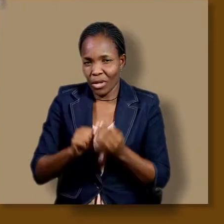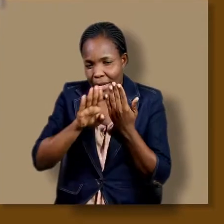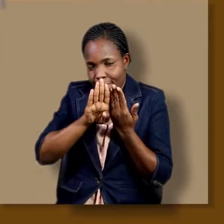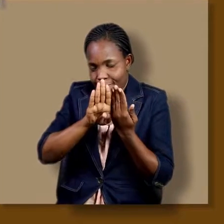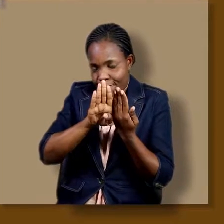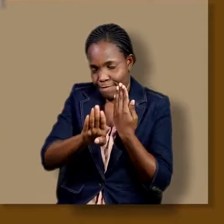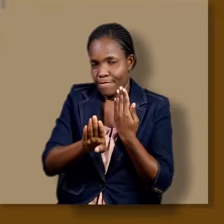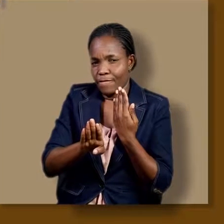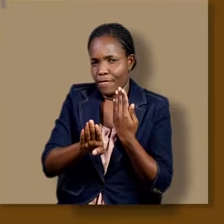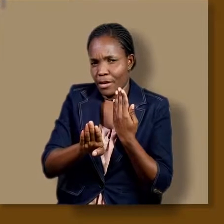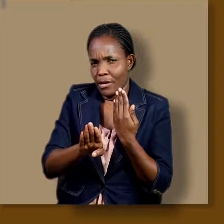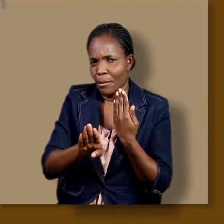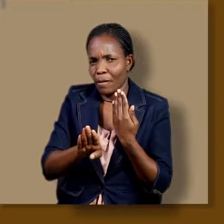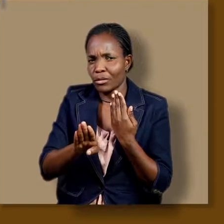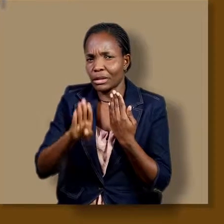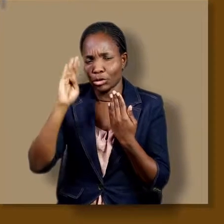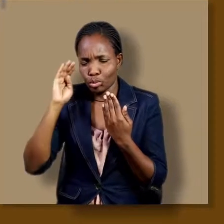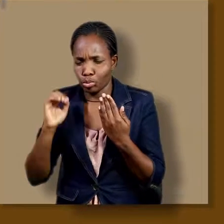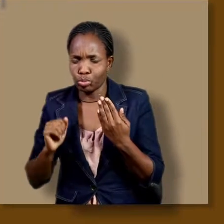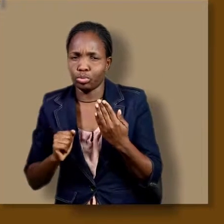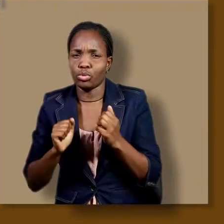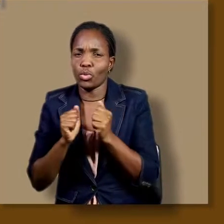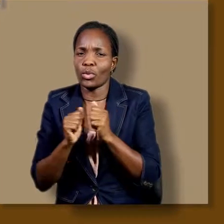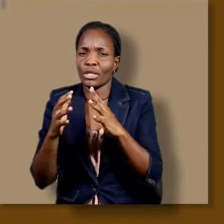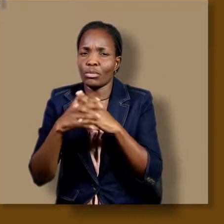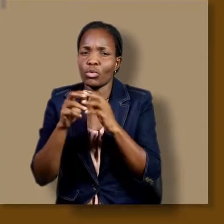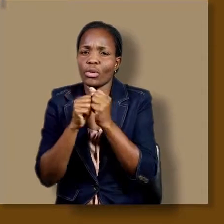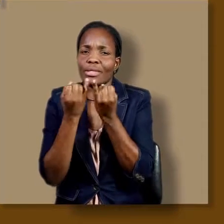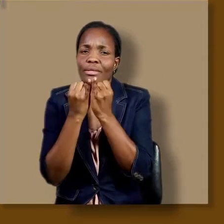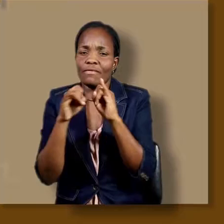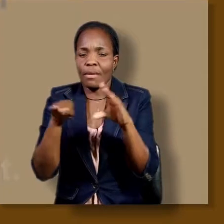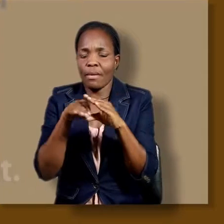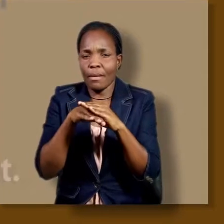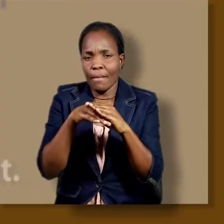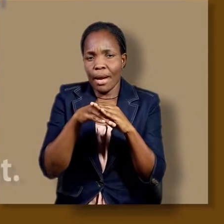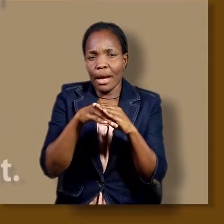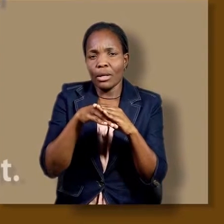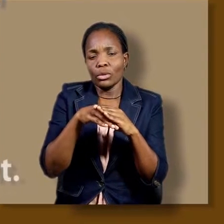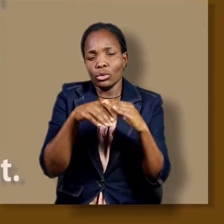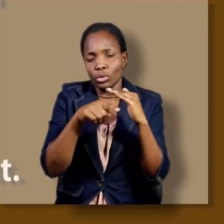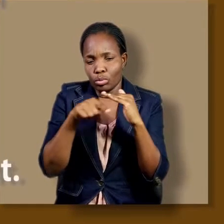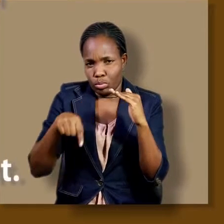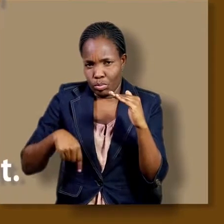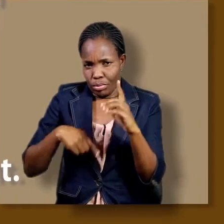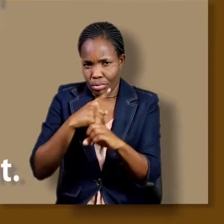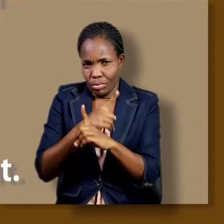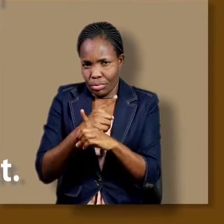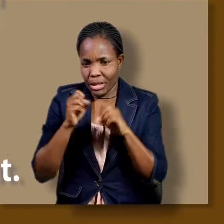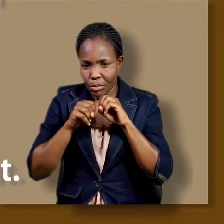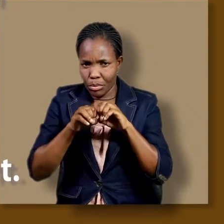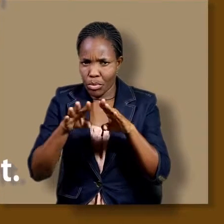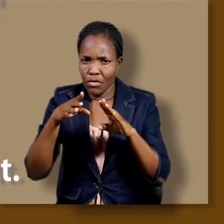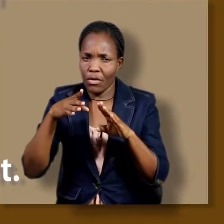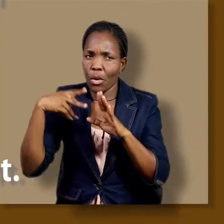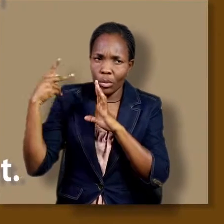defending the sovereignty, territorial integrity, and independence of member states, speeding up the political